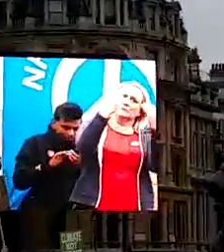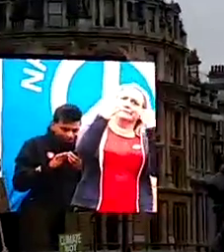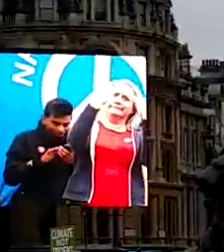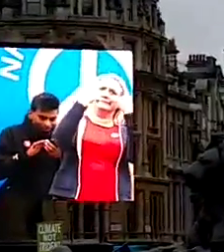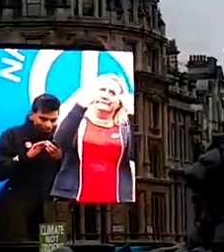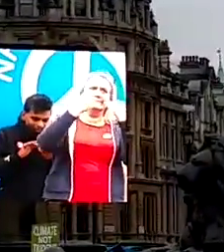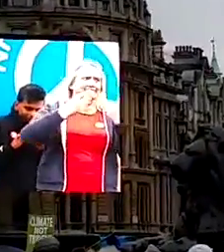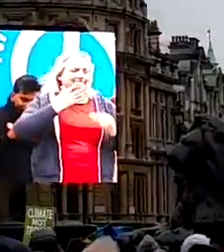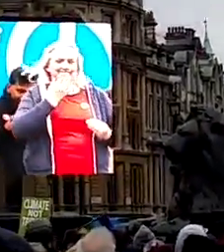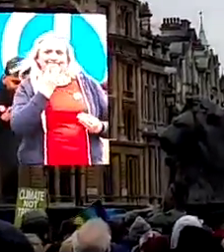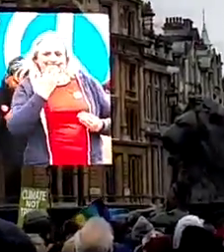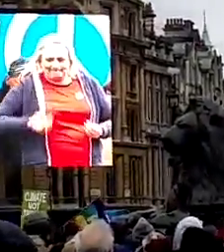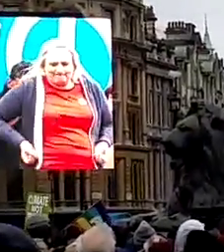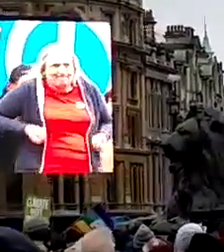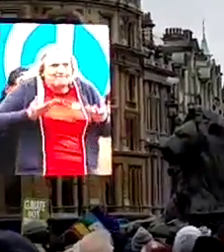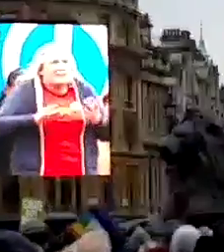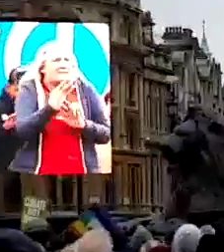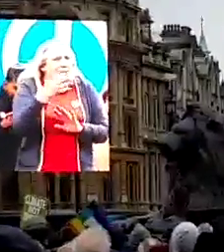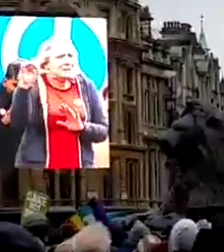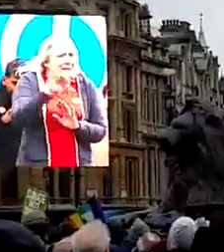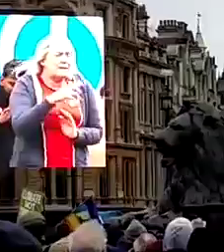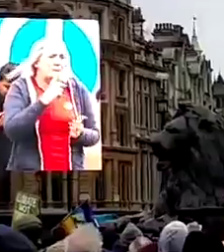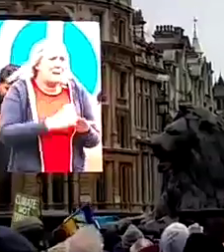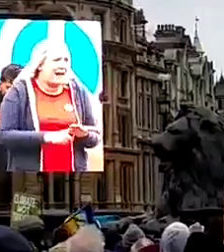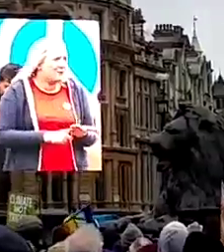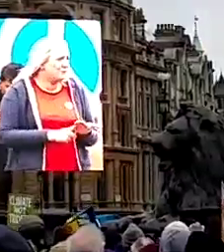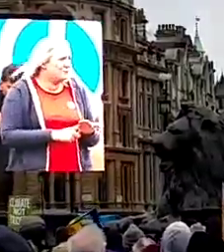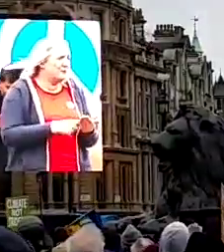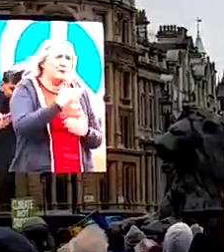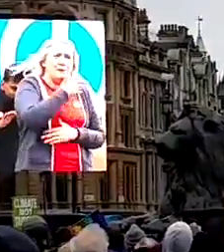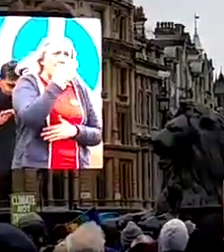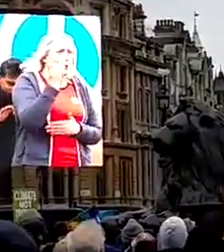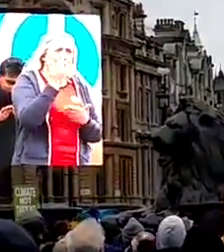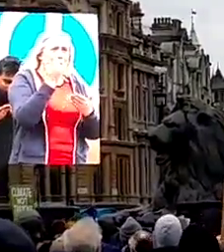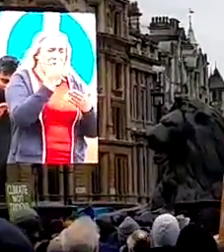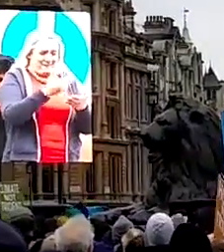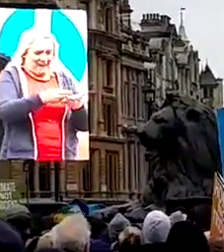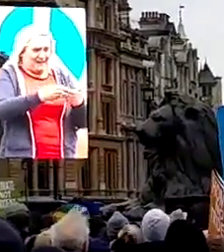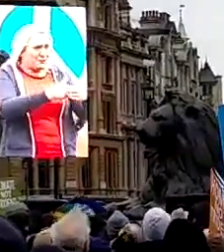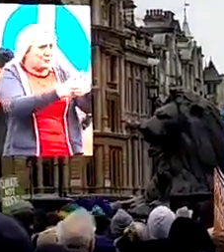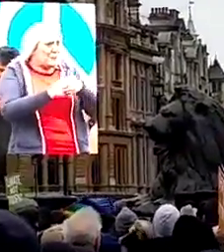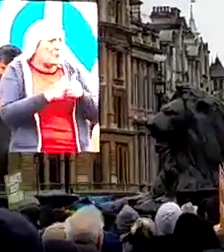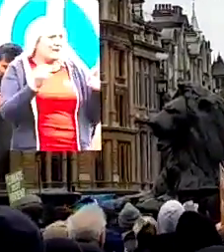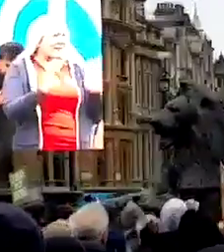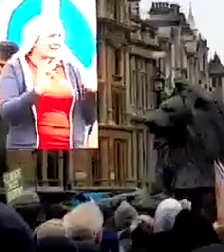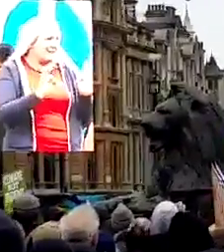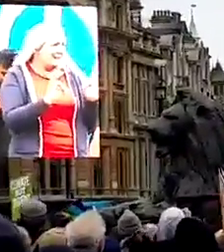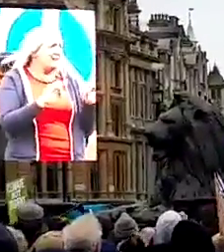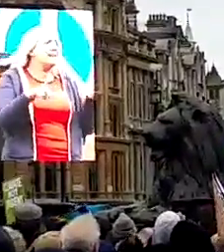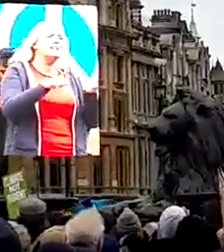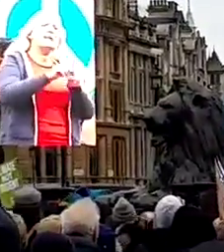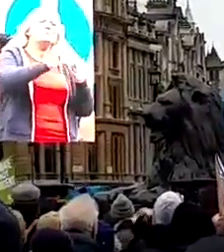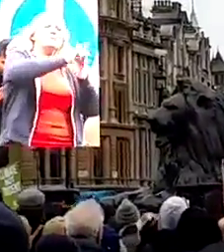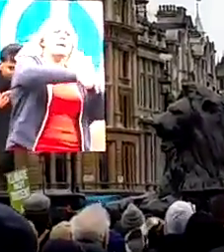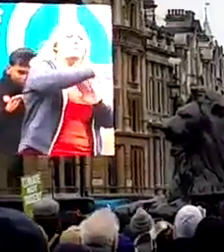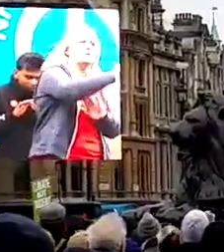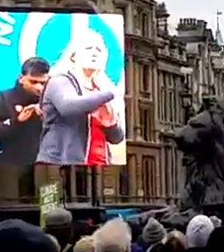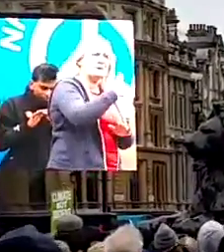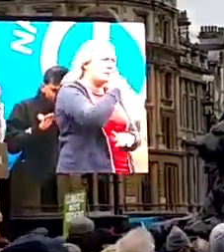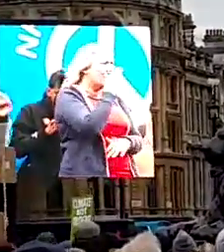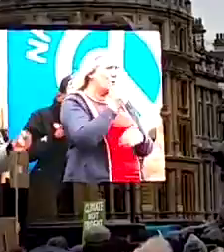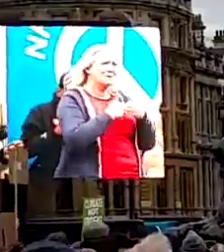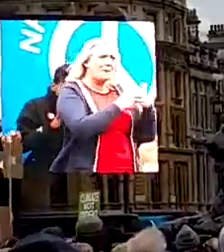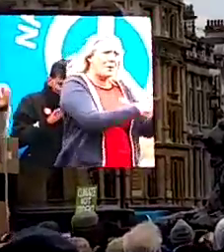at university? What about the financial support being taken away from disabled students? And what about